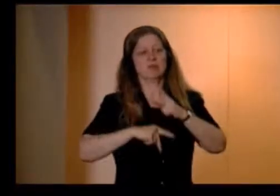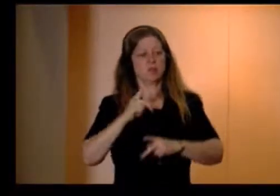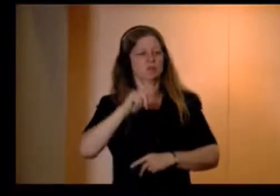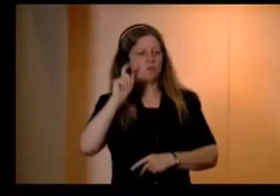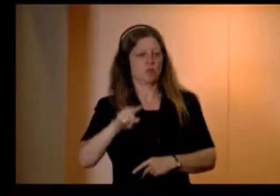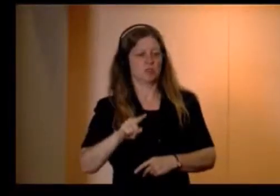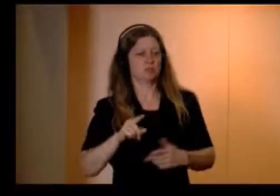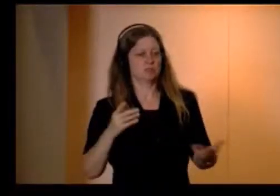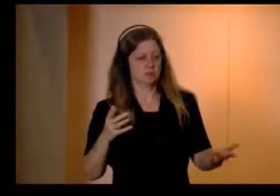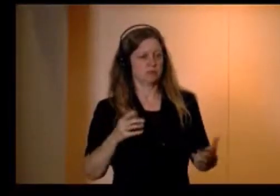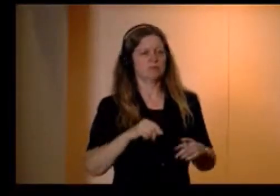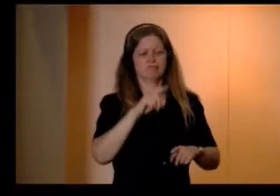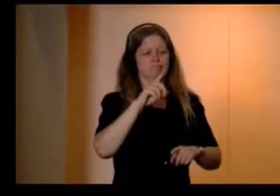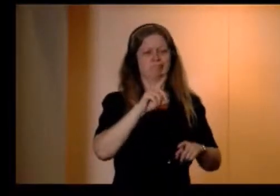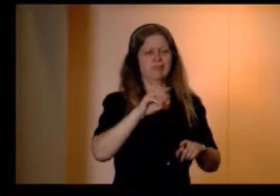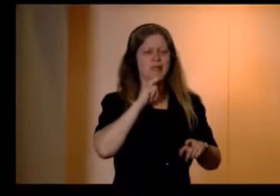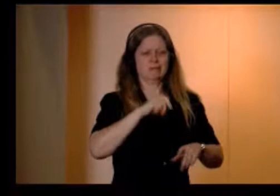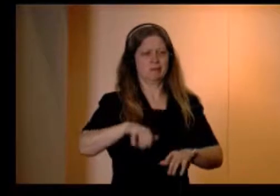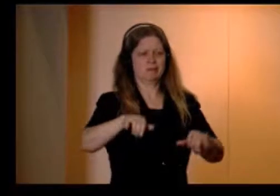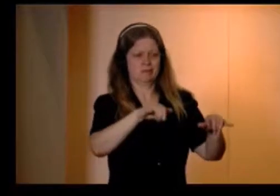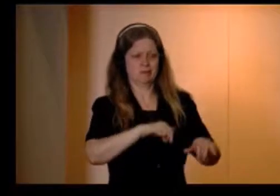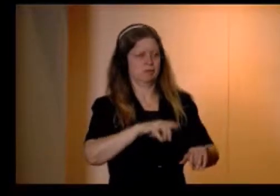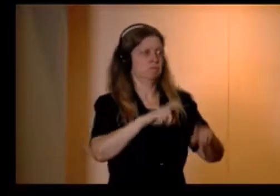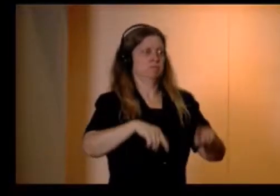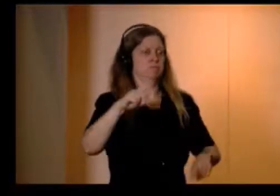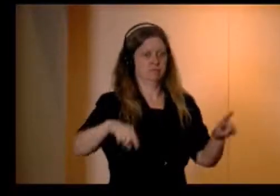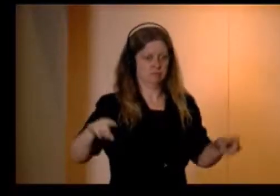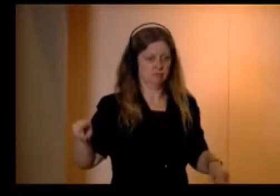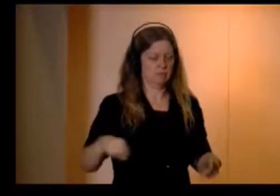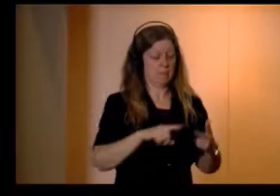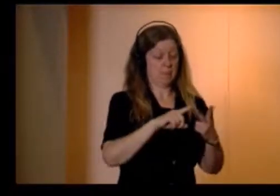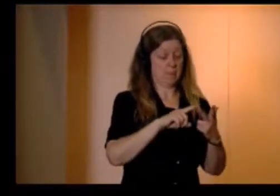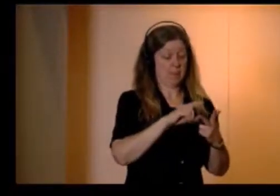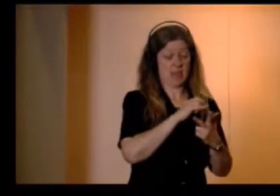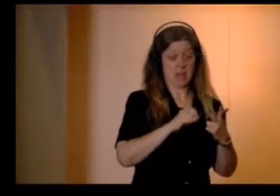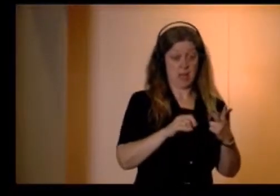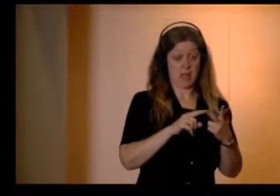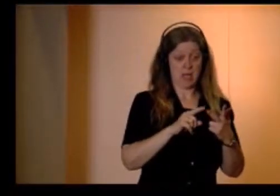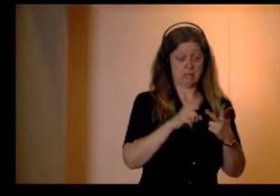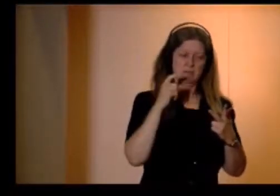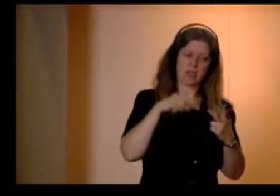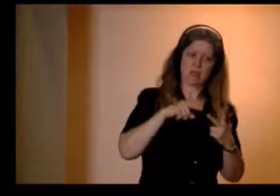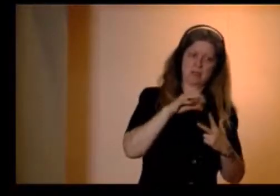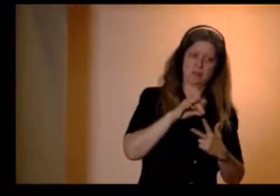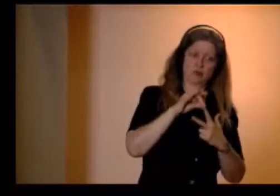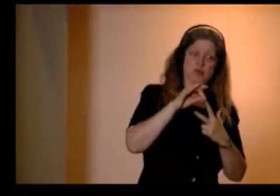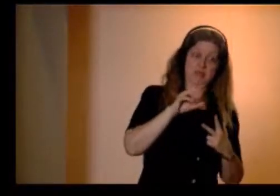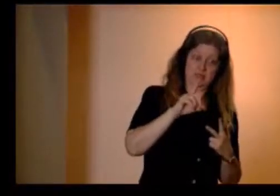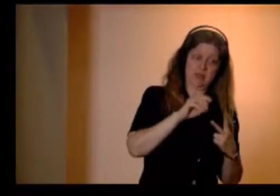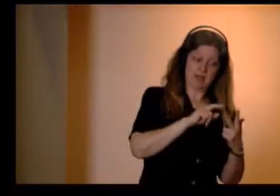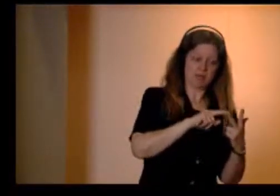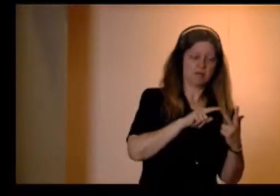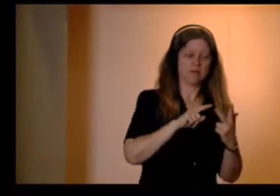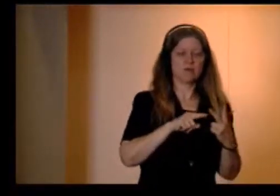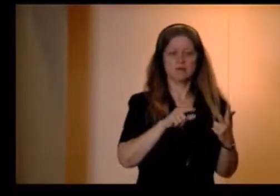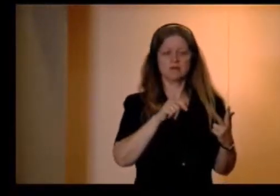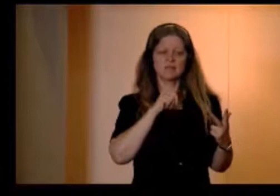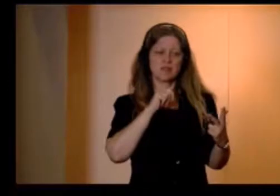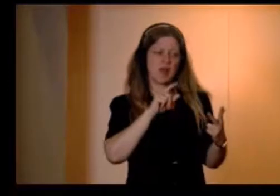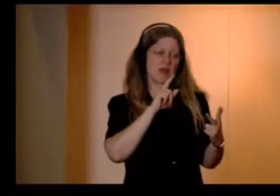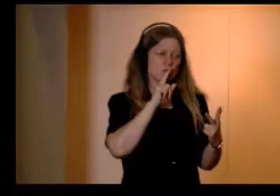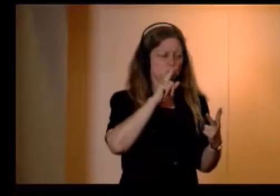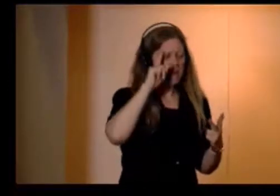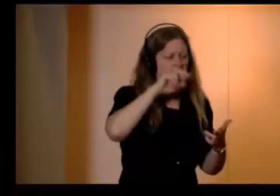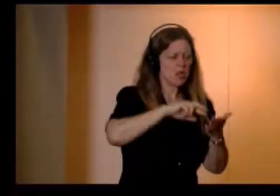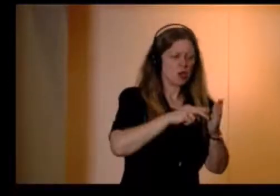before. And then lastly, because it's unique, there's kind of a lack of purpose-built software tooling to be